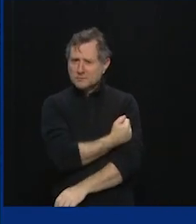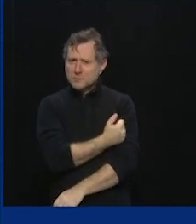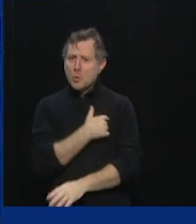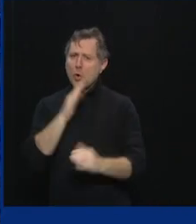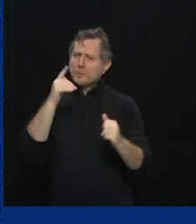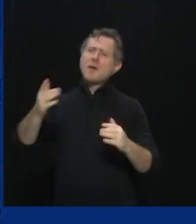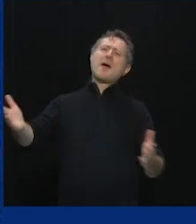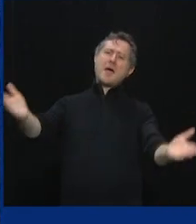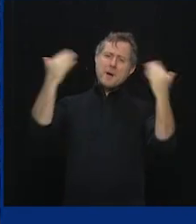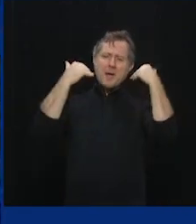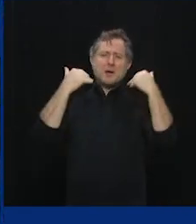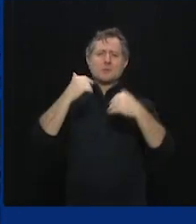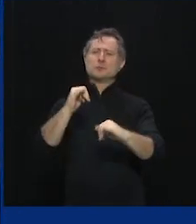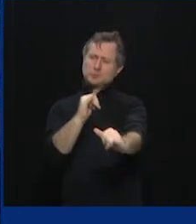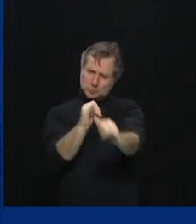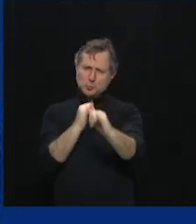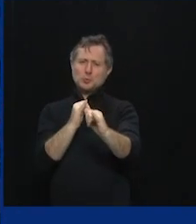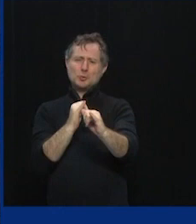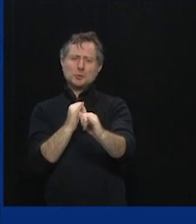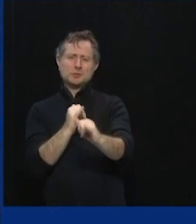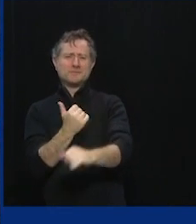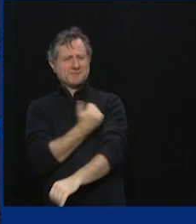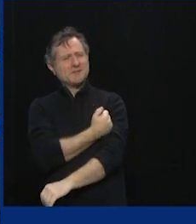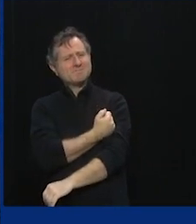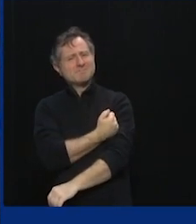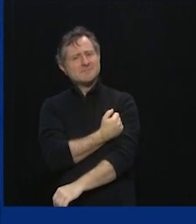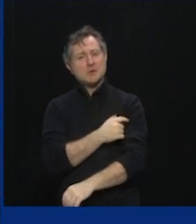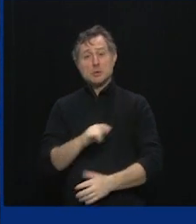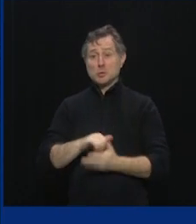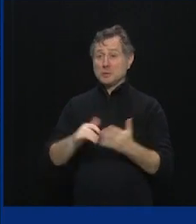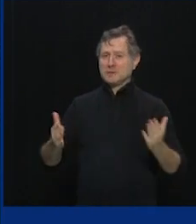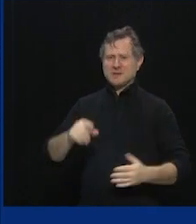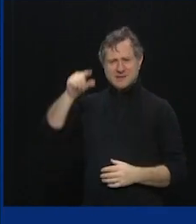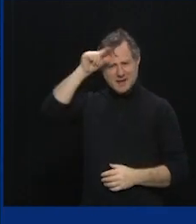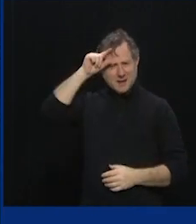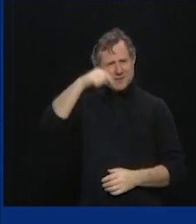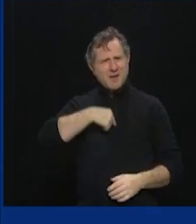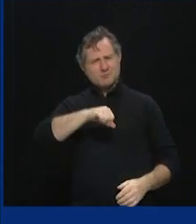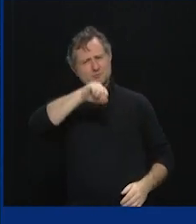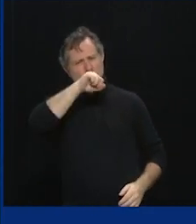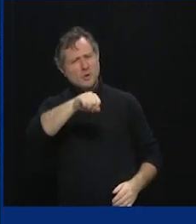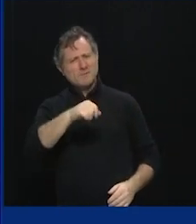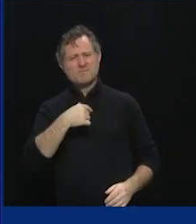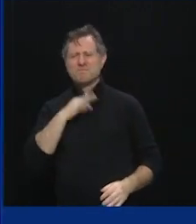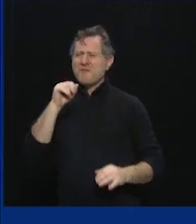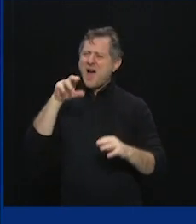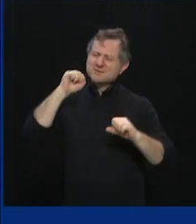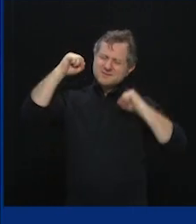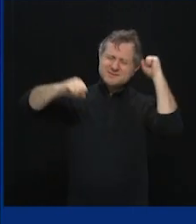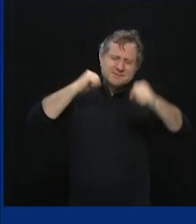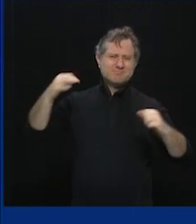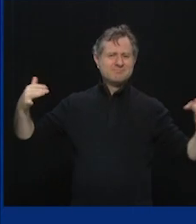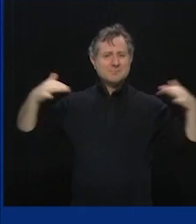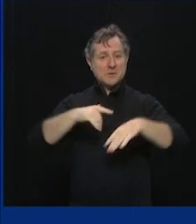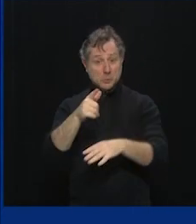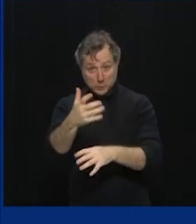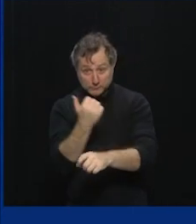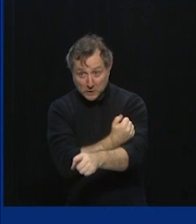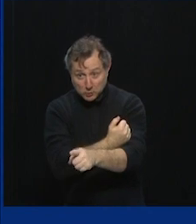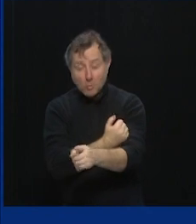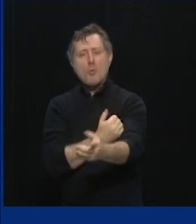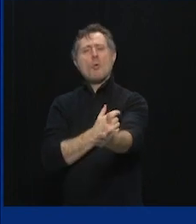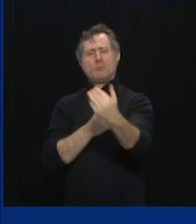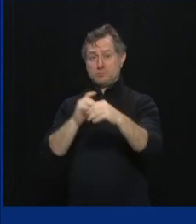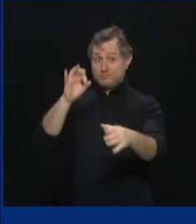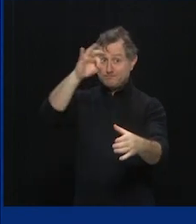vaccinated too. And because we at the New York Giants love our fans, once New Yorkers are vaccinated, you can enter our drawing